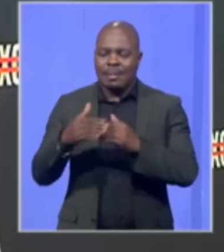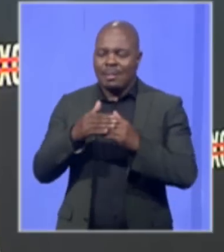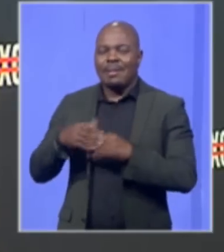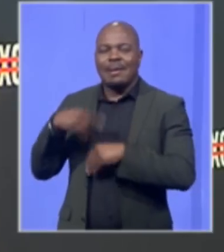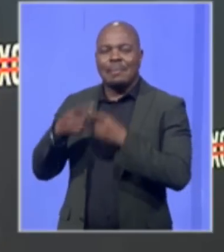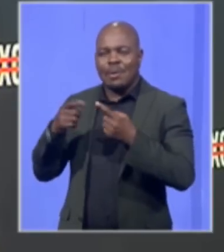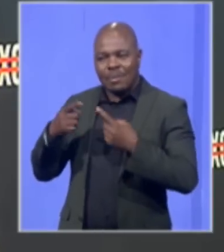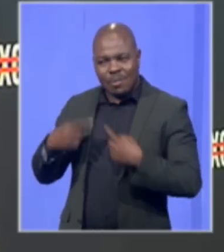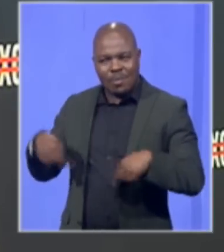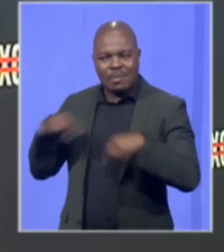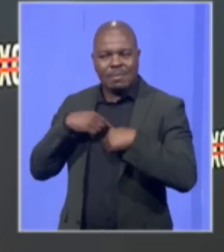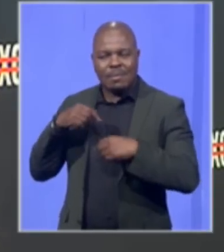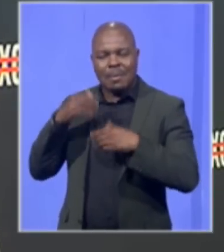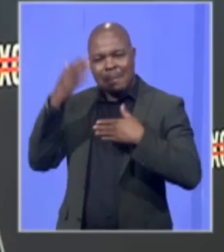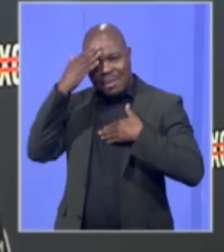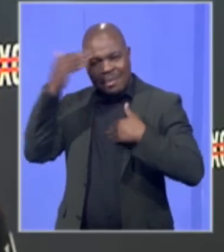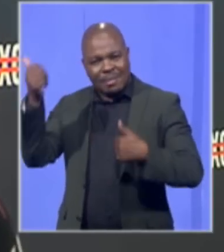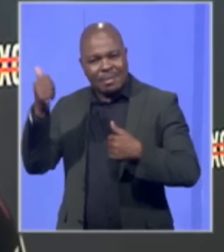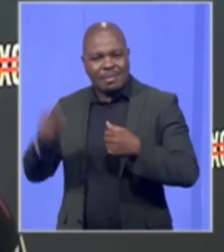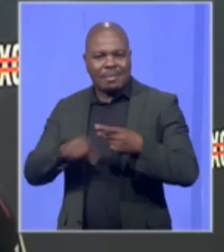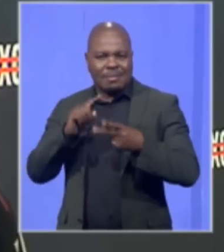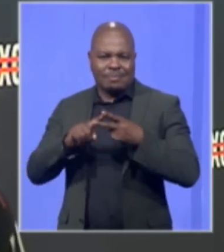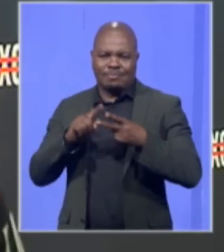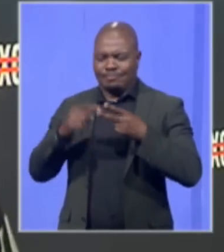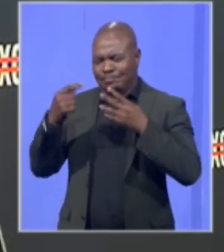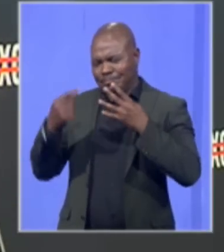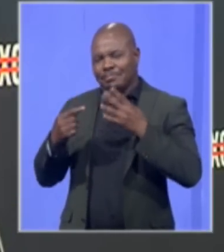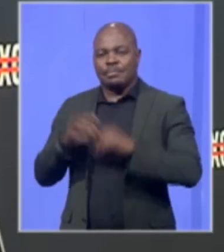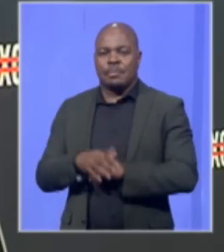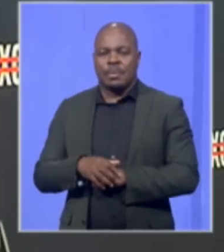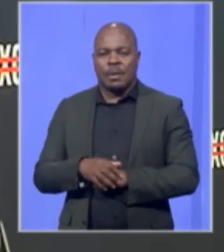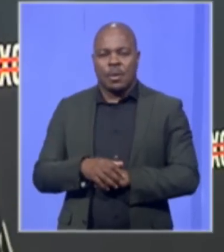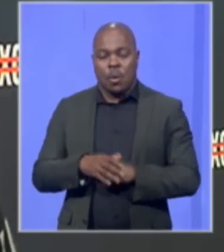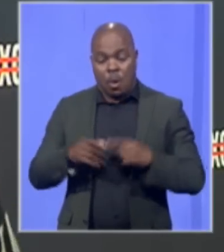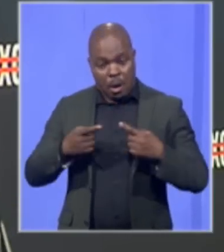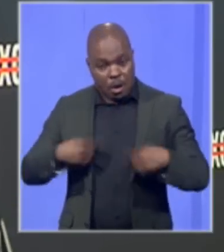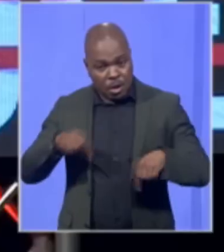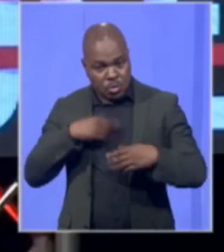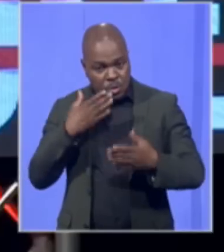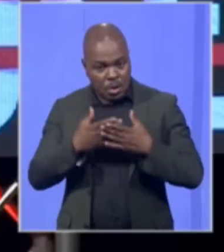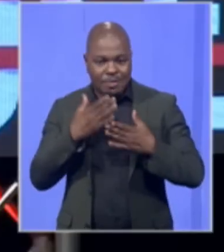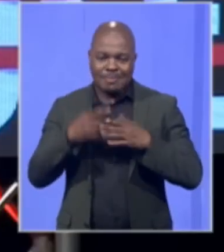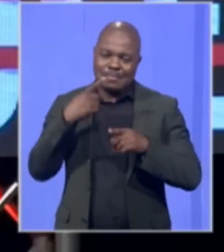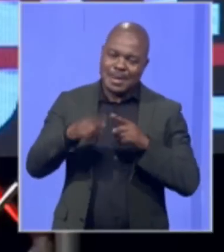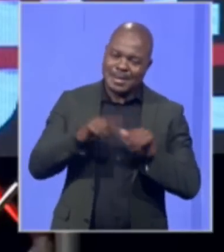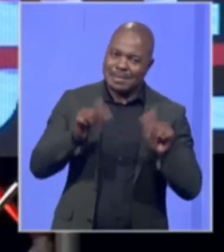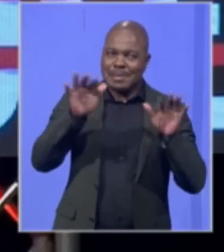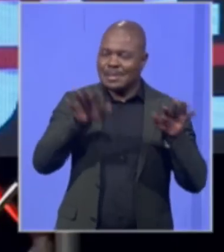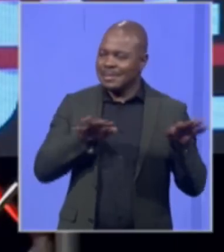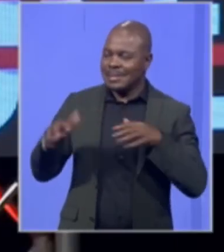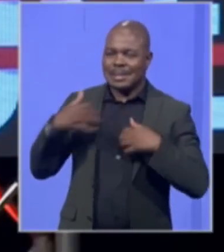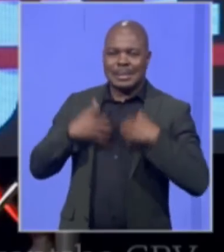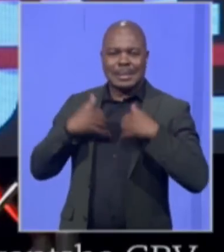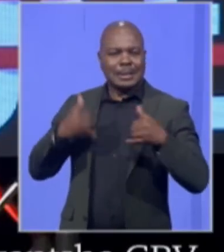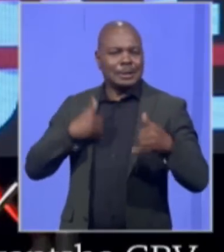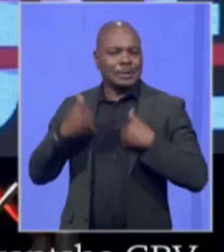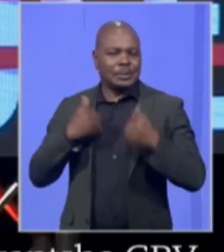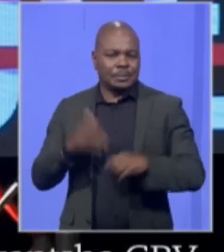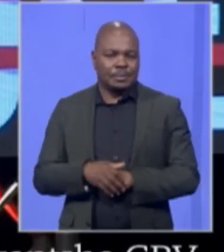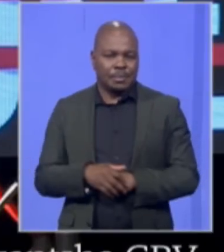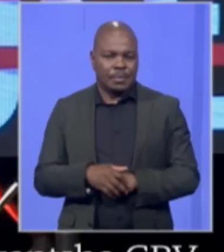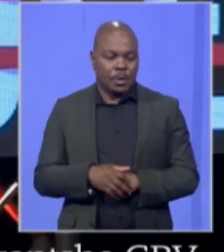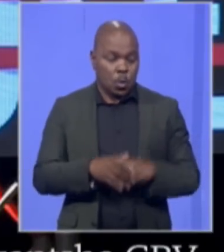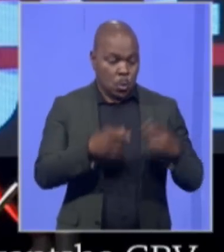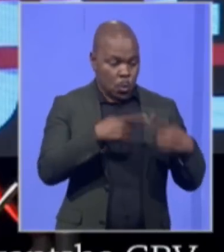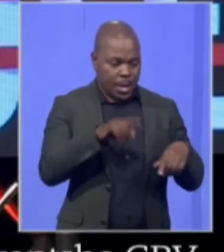about our mental health, our mental state as well, in order for us to be able to entertain people and to deliver. We are now partnering